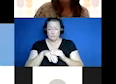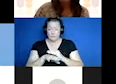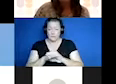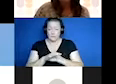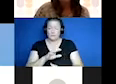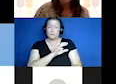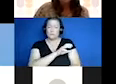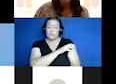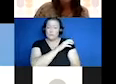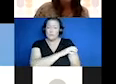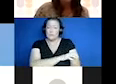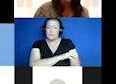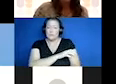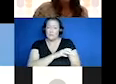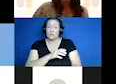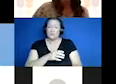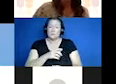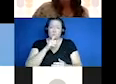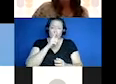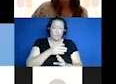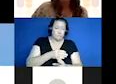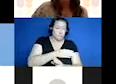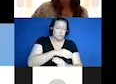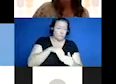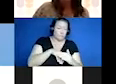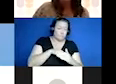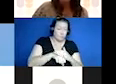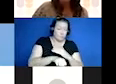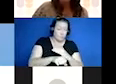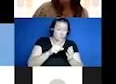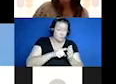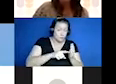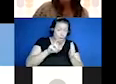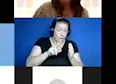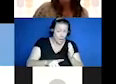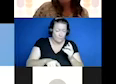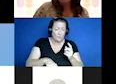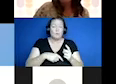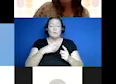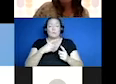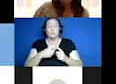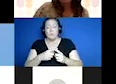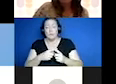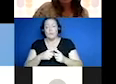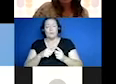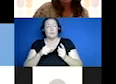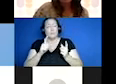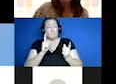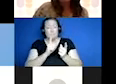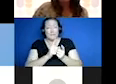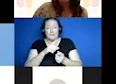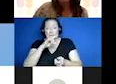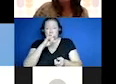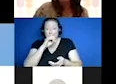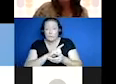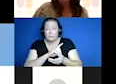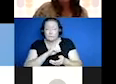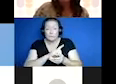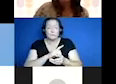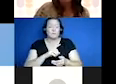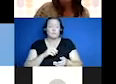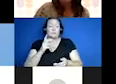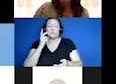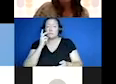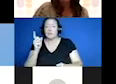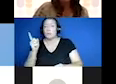for their prenatal checkup, all the way to, you know, getting close to delivery, meeting our pediatricians, seeing where they're going to bring